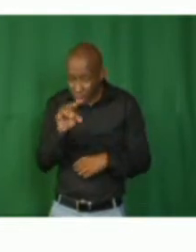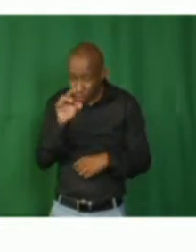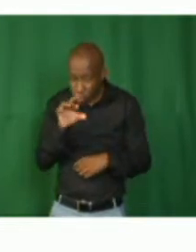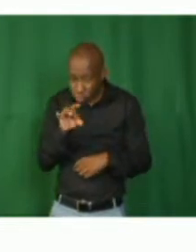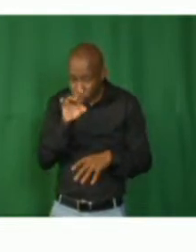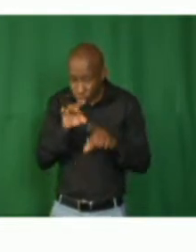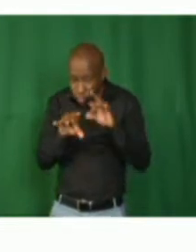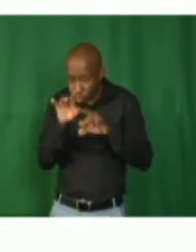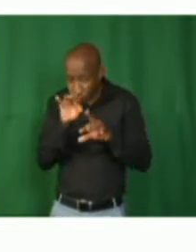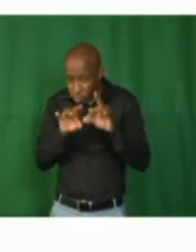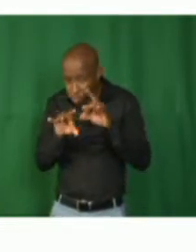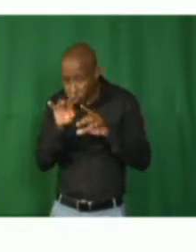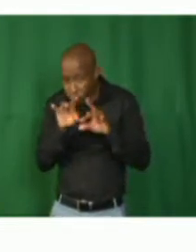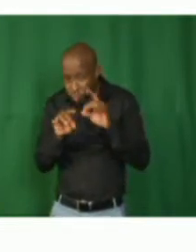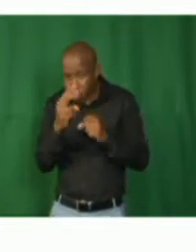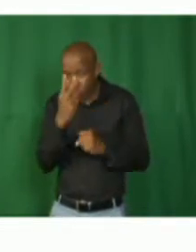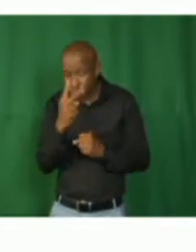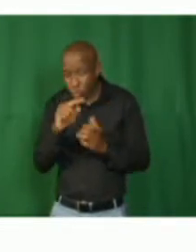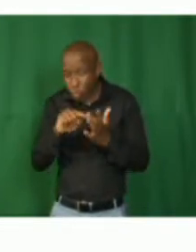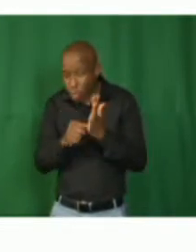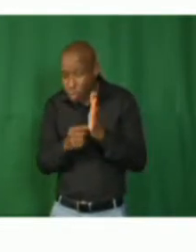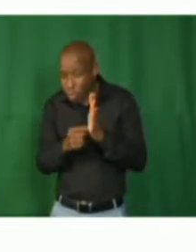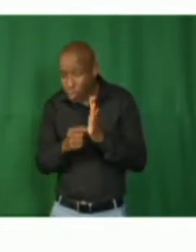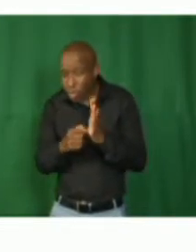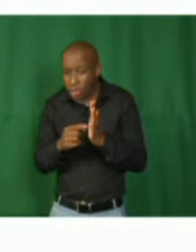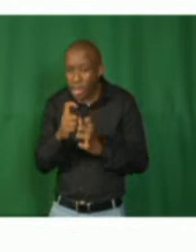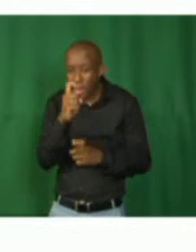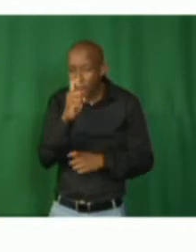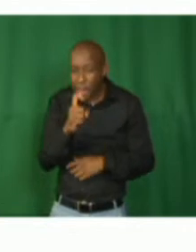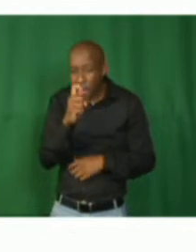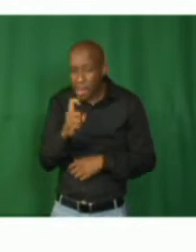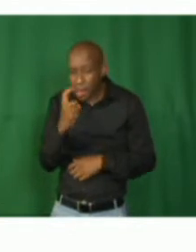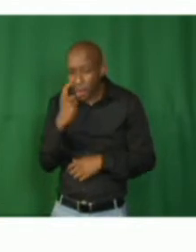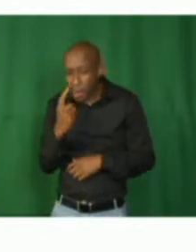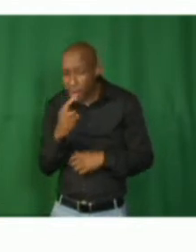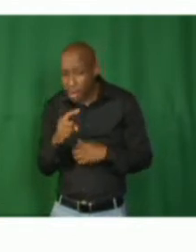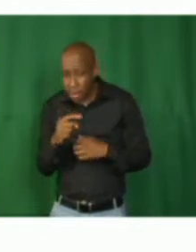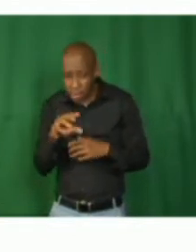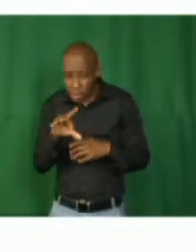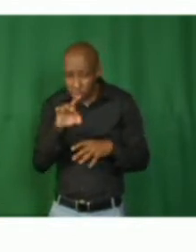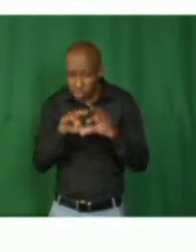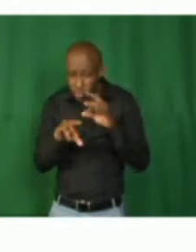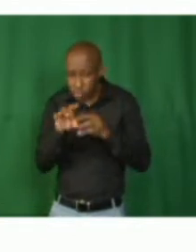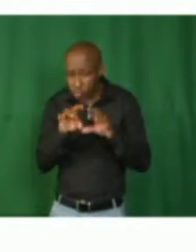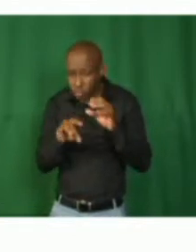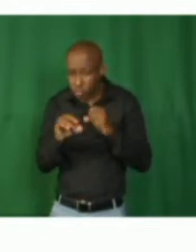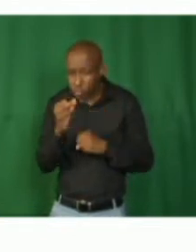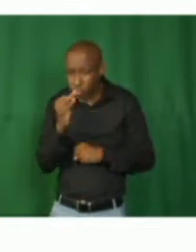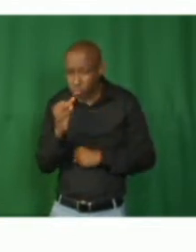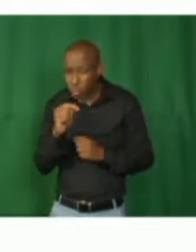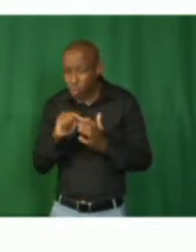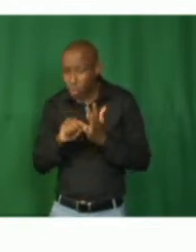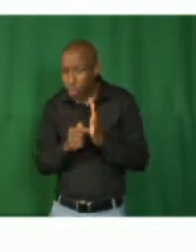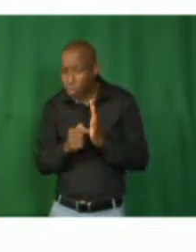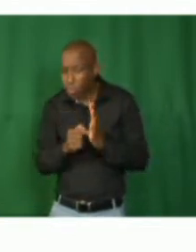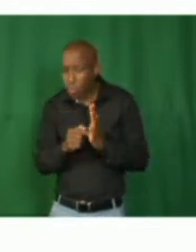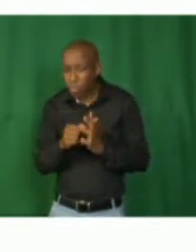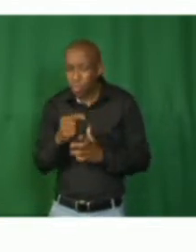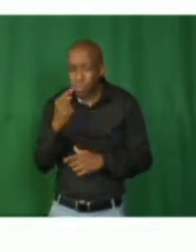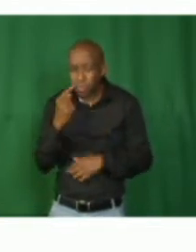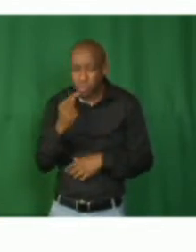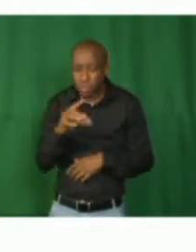points. We can take on the x-axis negative, like we can choose this negative 1